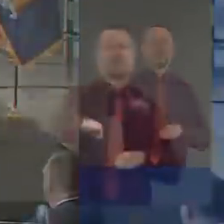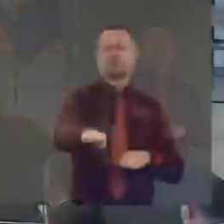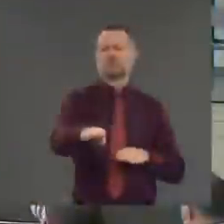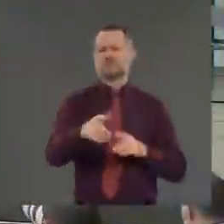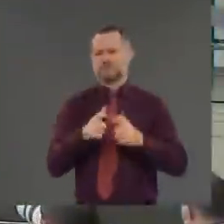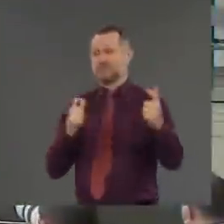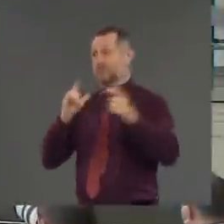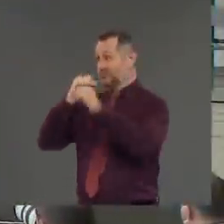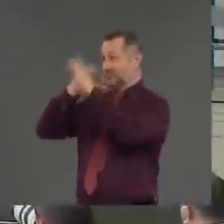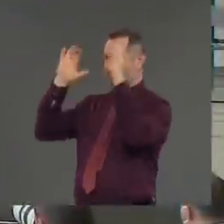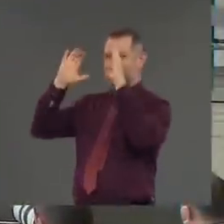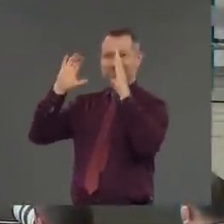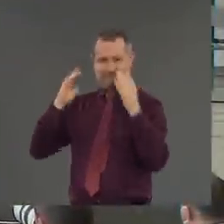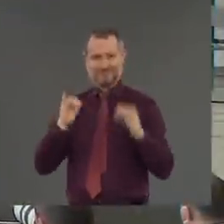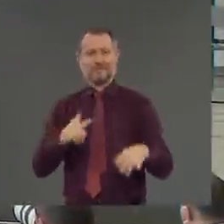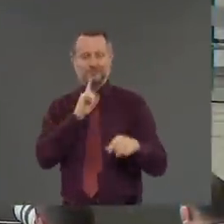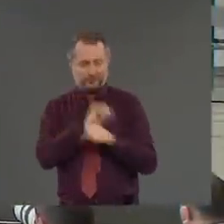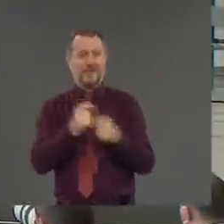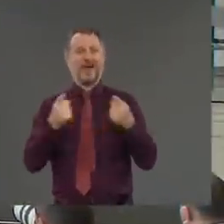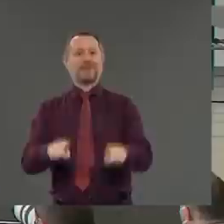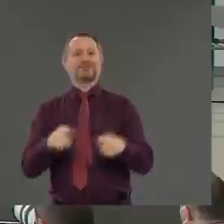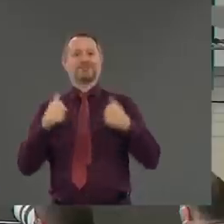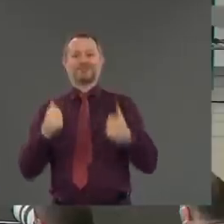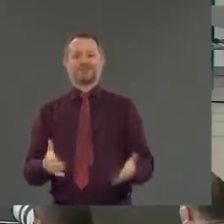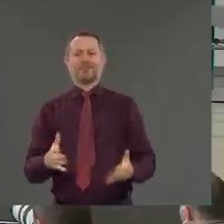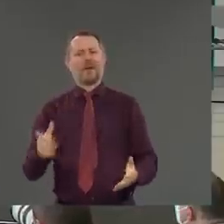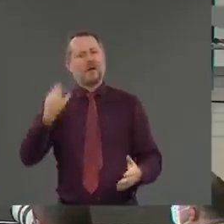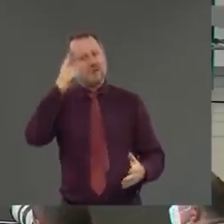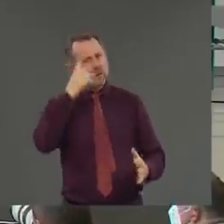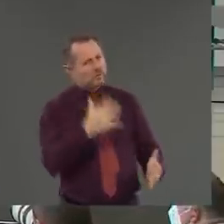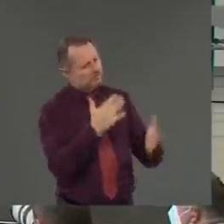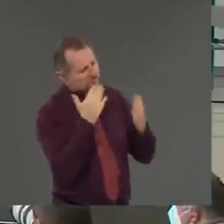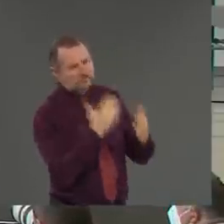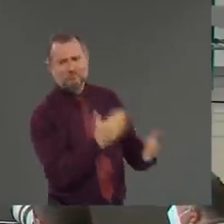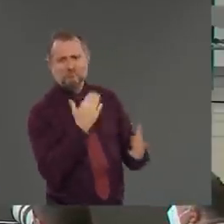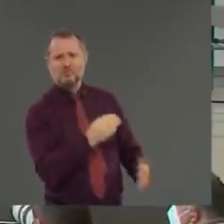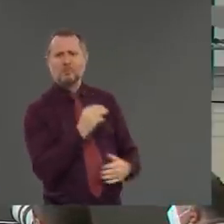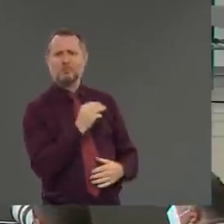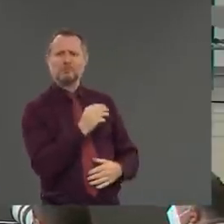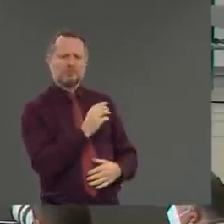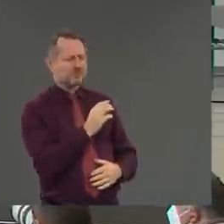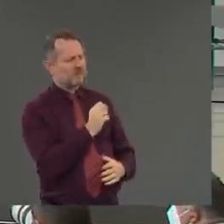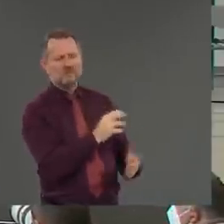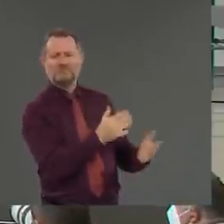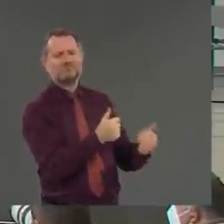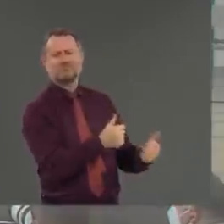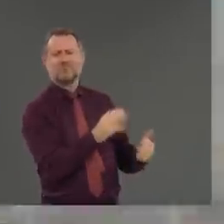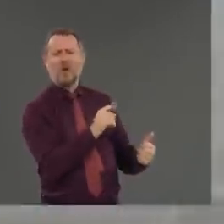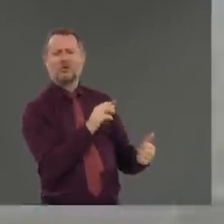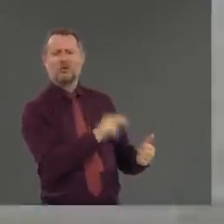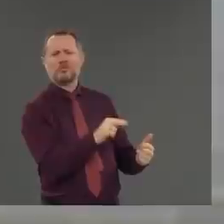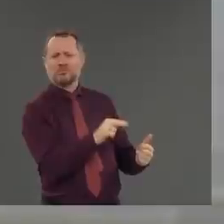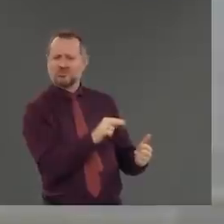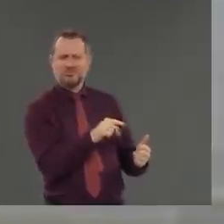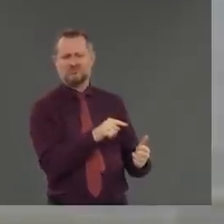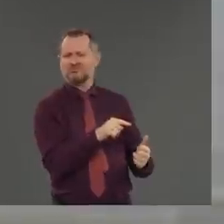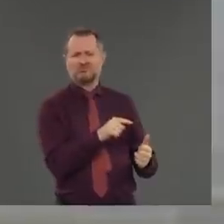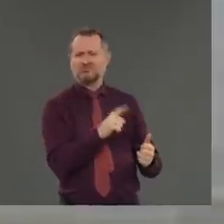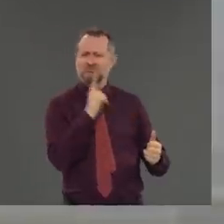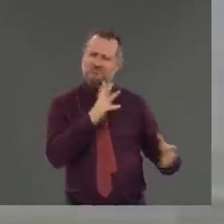Thank you. Thank you, Mr. Rick Cotton, not just for this presentation, but for everything you've done for the state of New York.